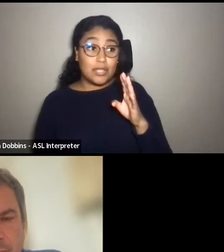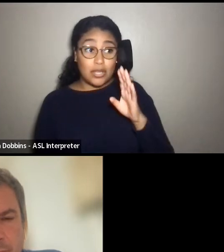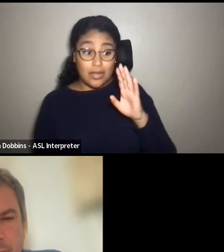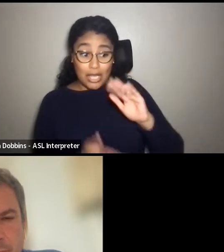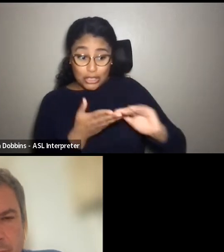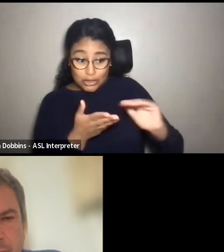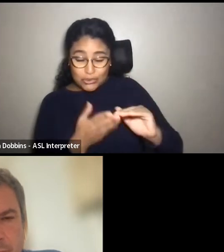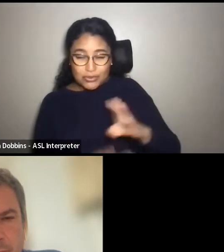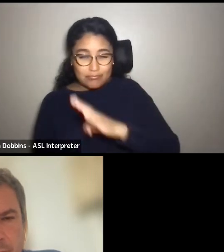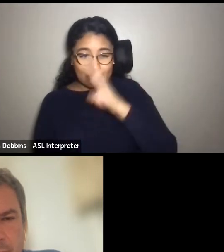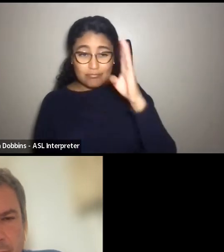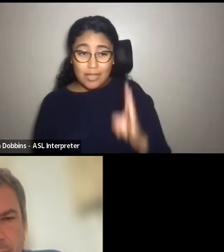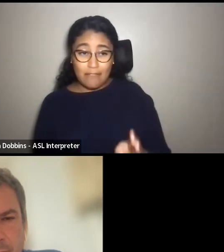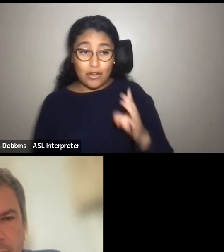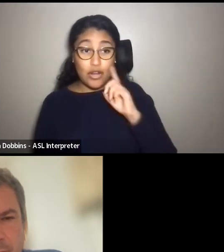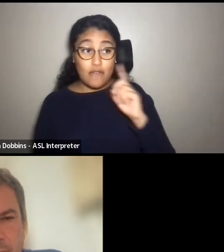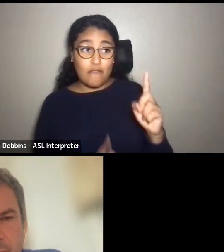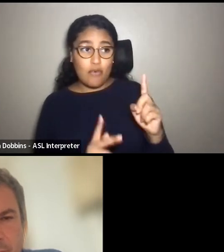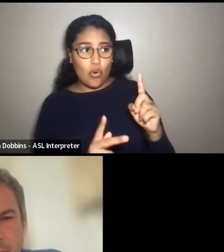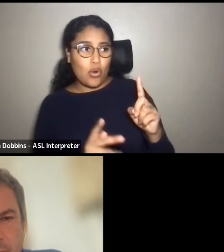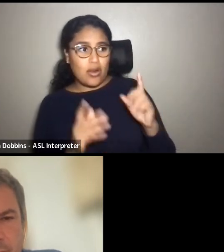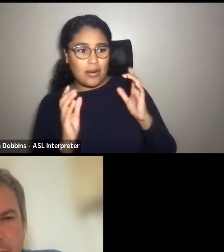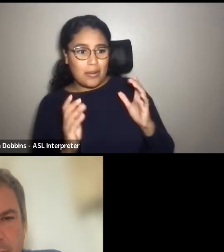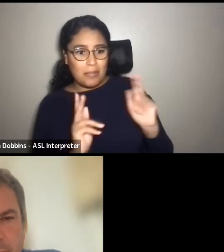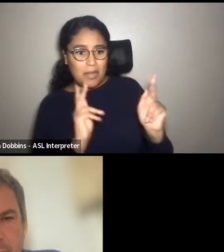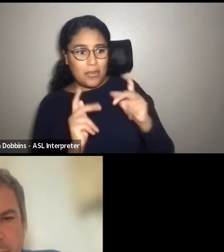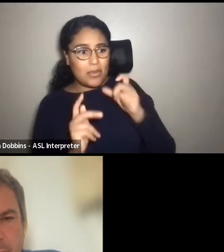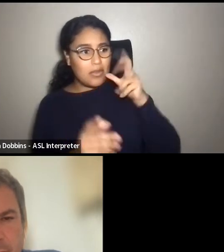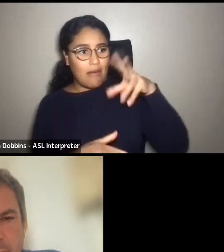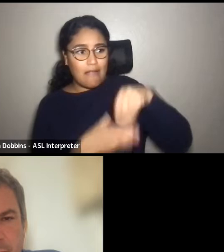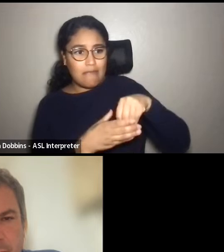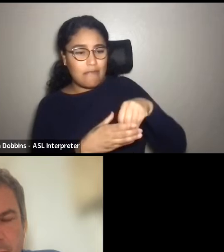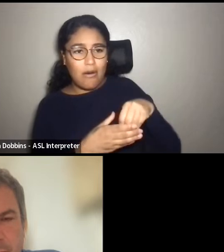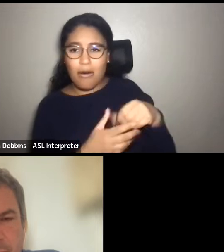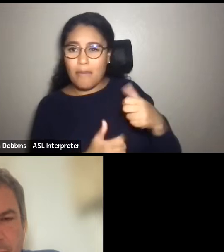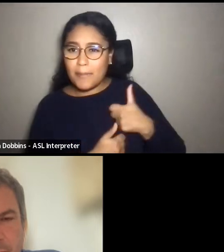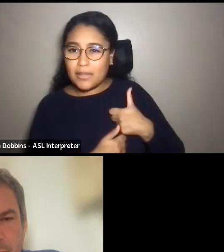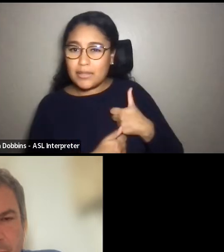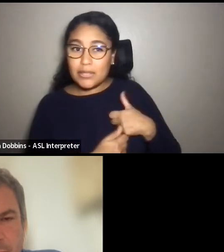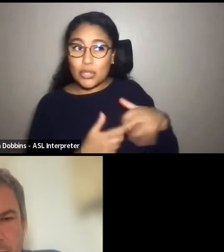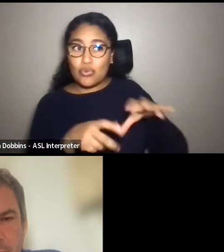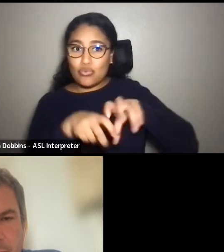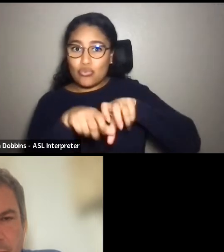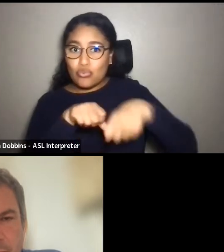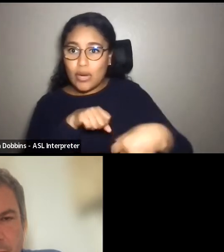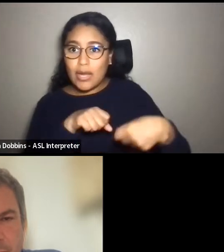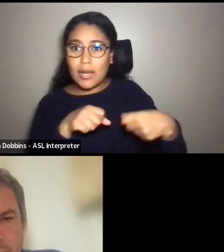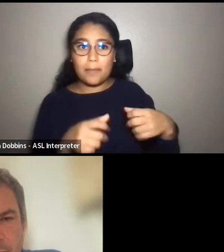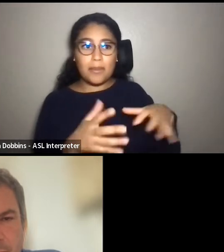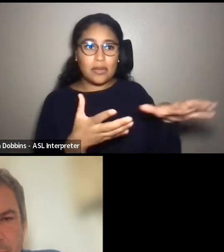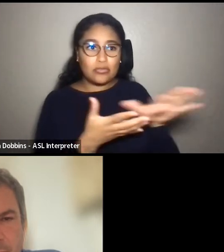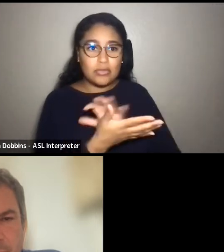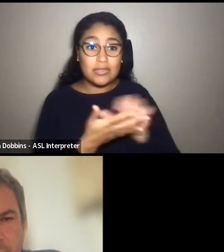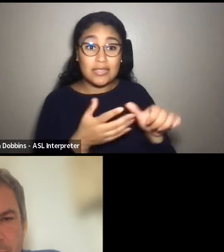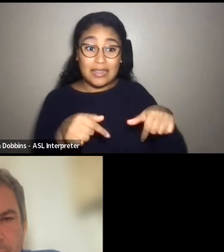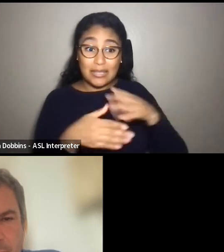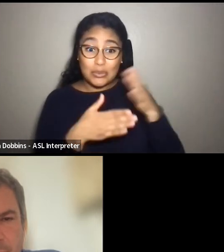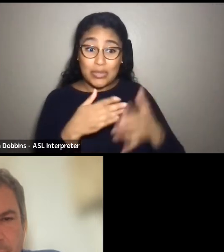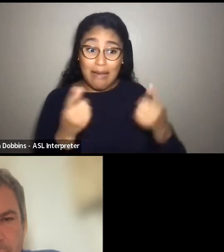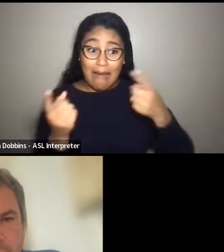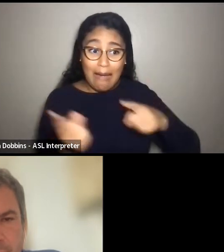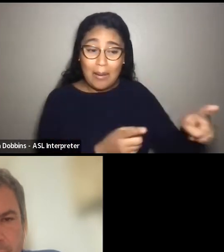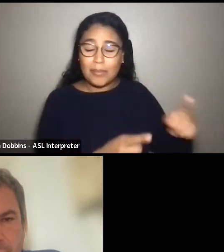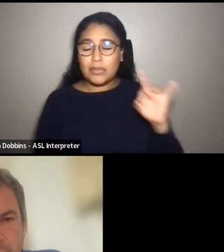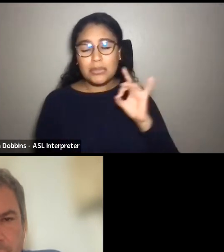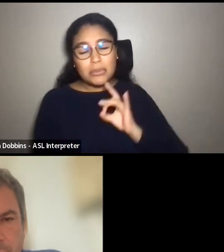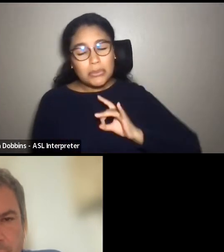intentional targeting of civilians for rape and for murder. What happened this weekend was new. It was atrocious. Hamas